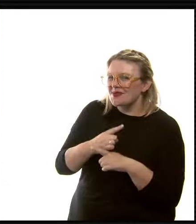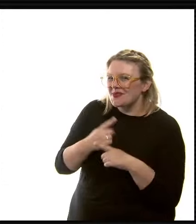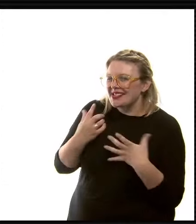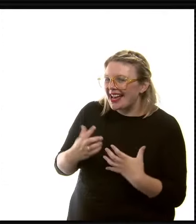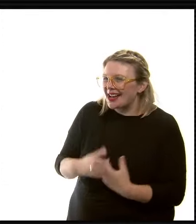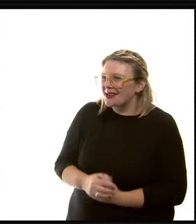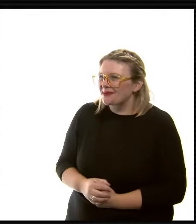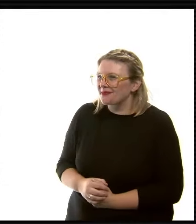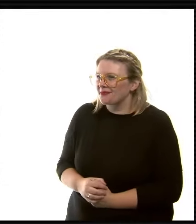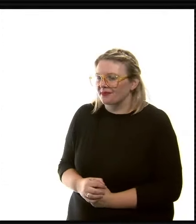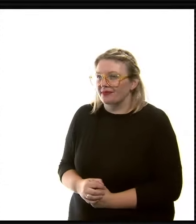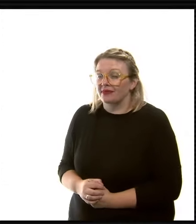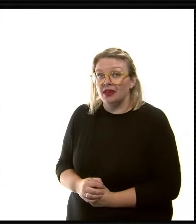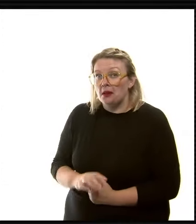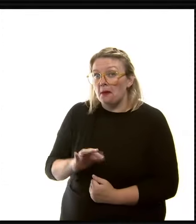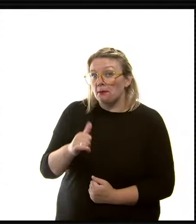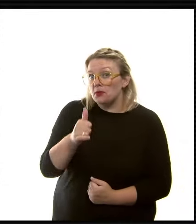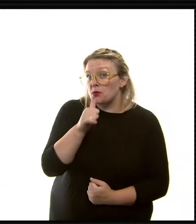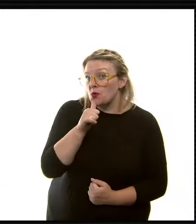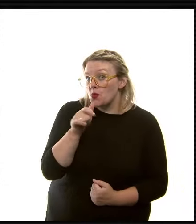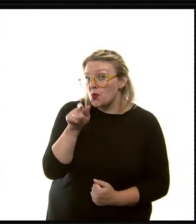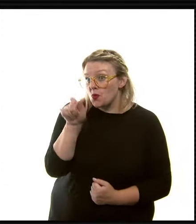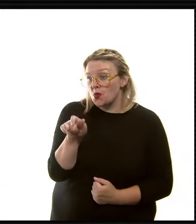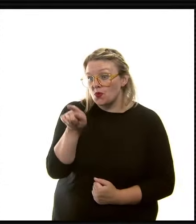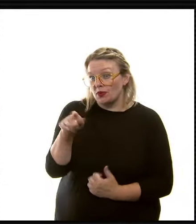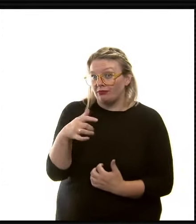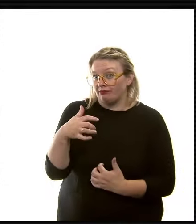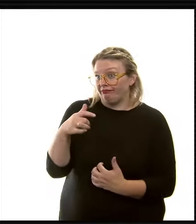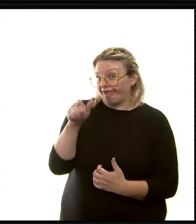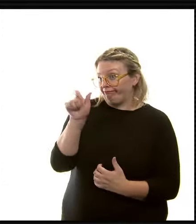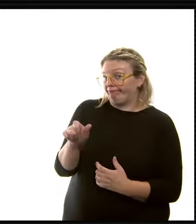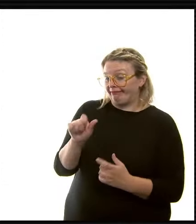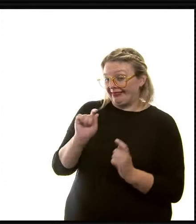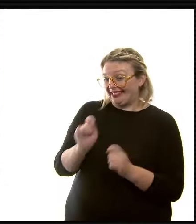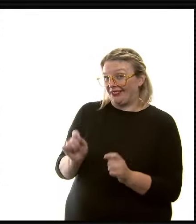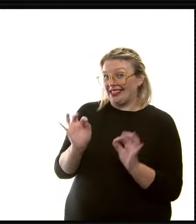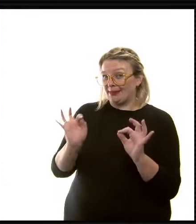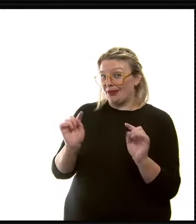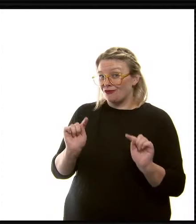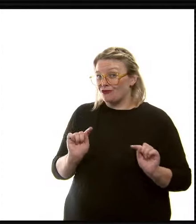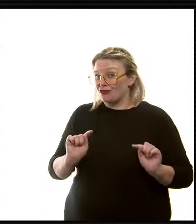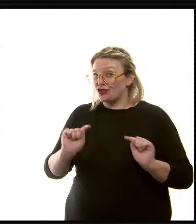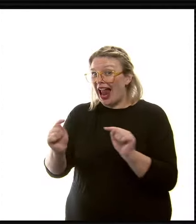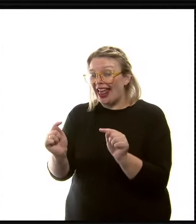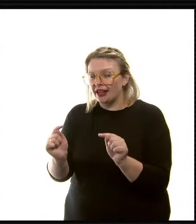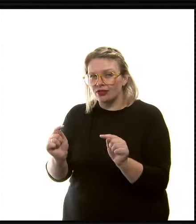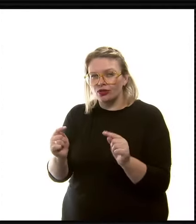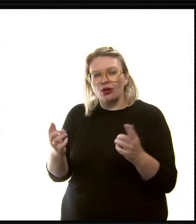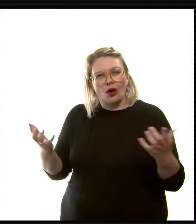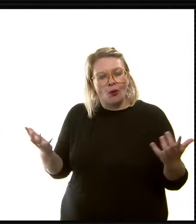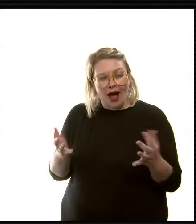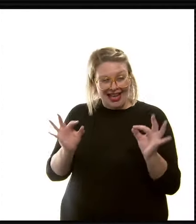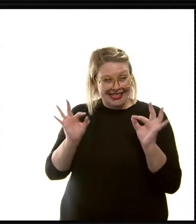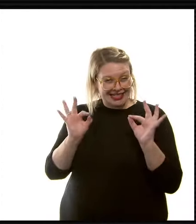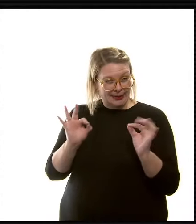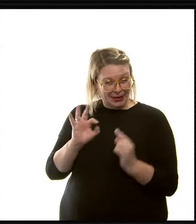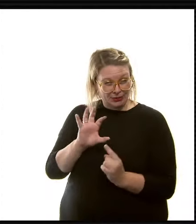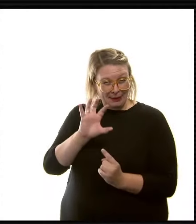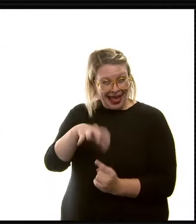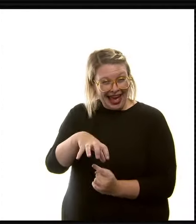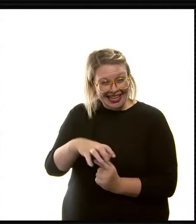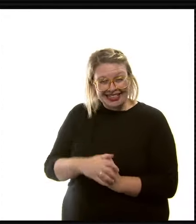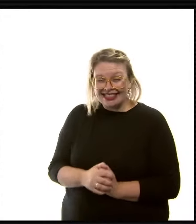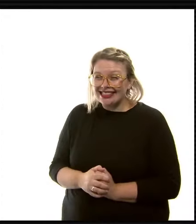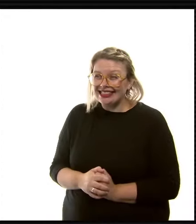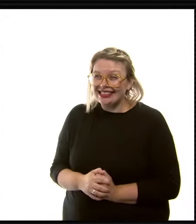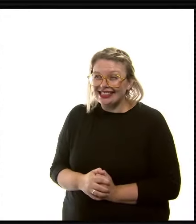that great? Well, you might recognize a familiar face in this very special challenge taking place in a very special location.